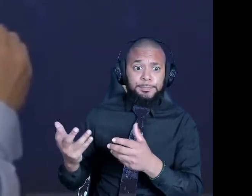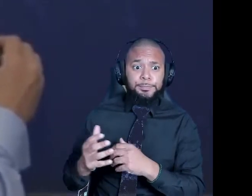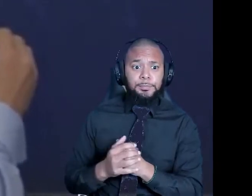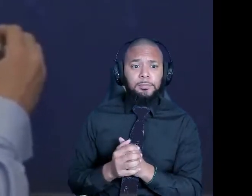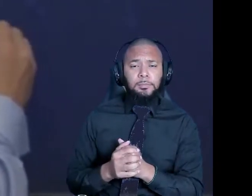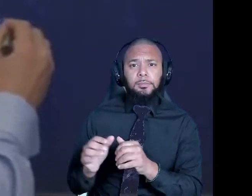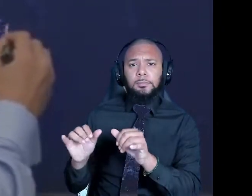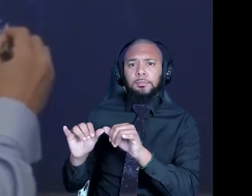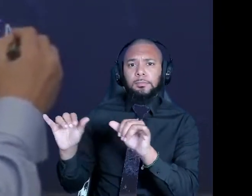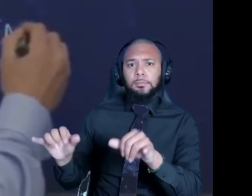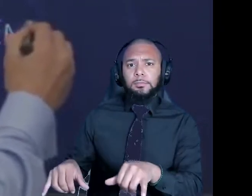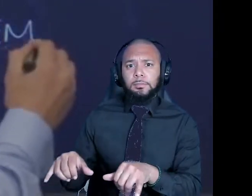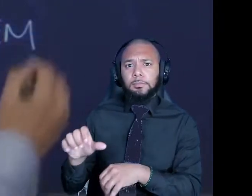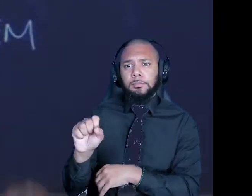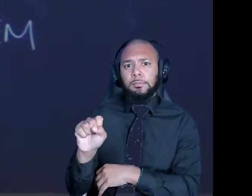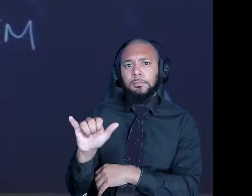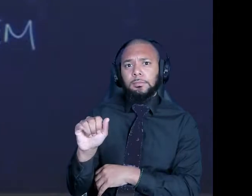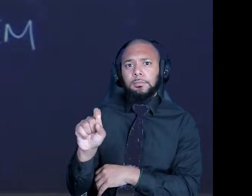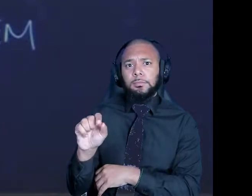system.